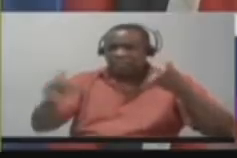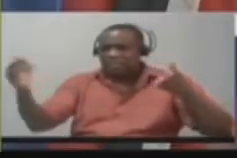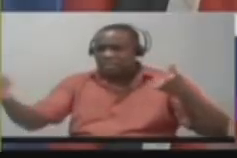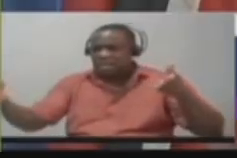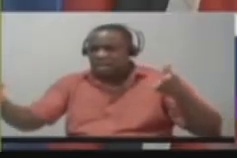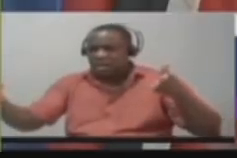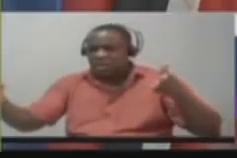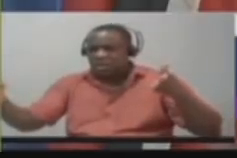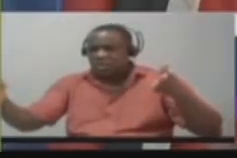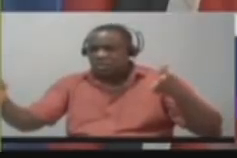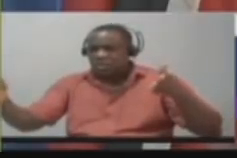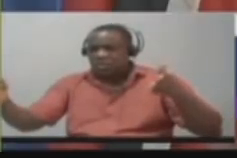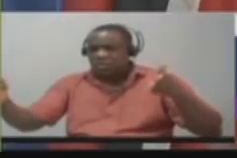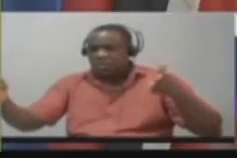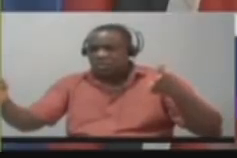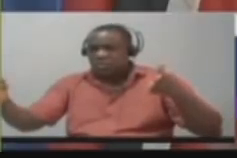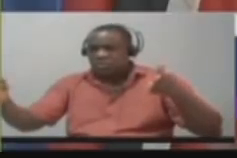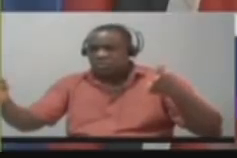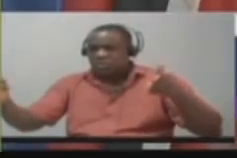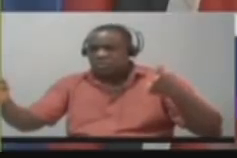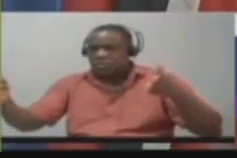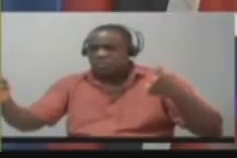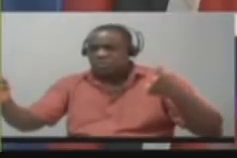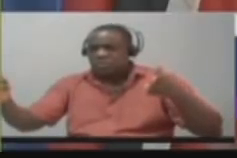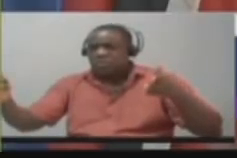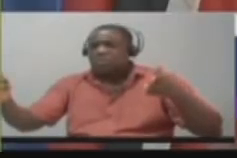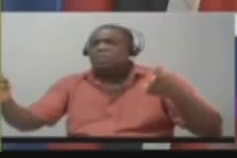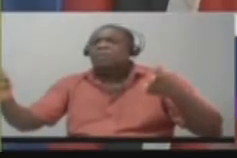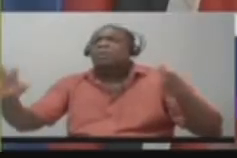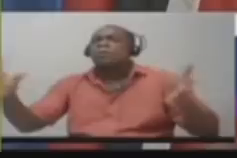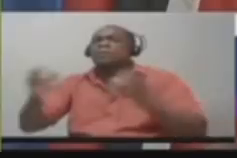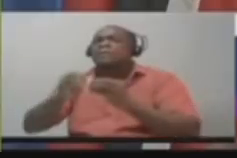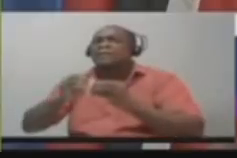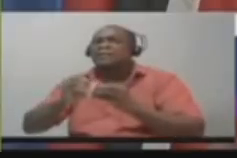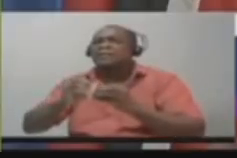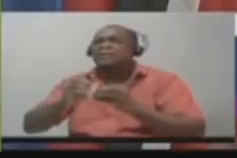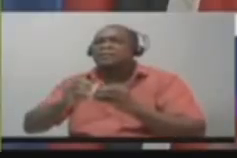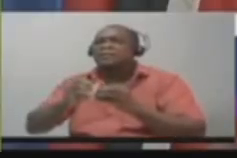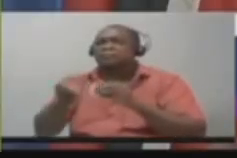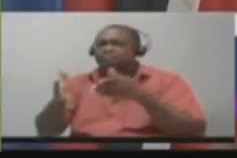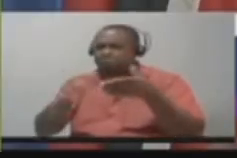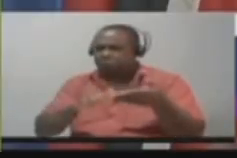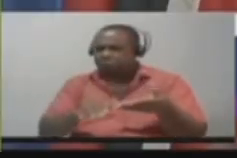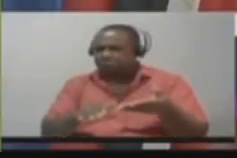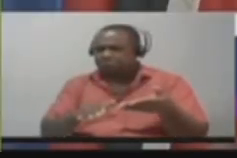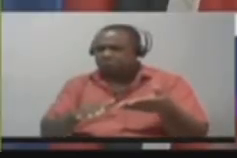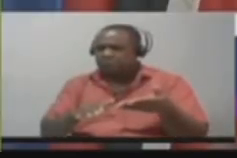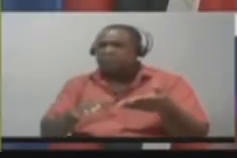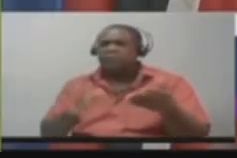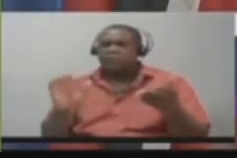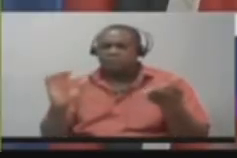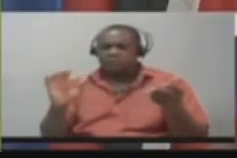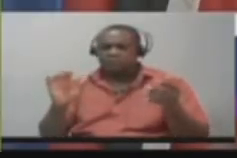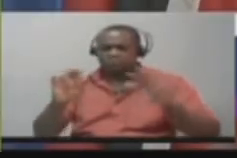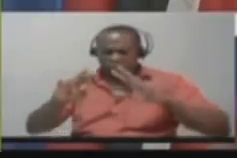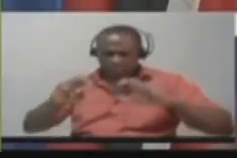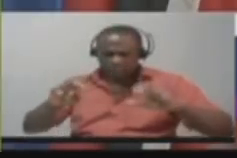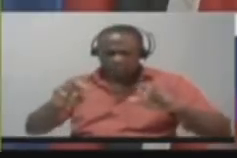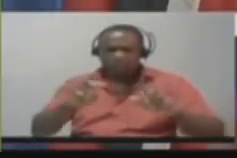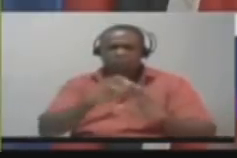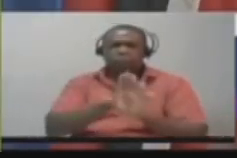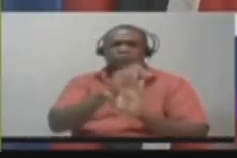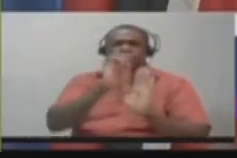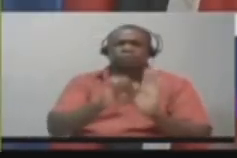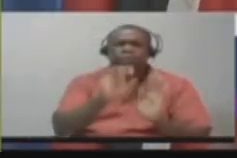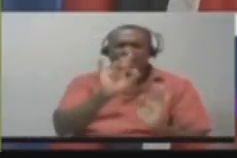all versions of individuals. And among those, between June 8th and present,